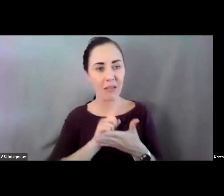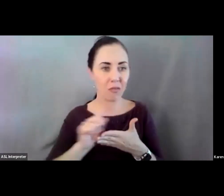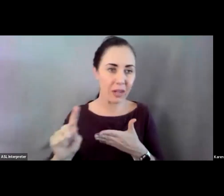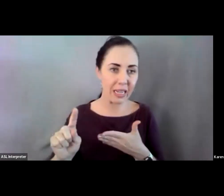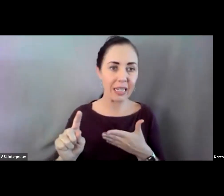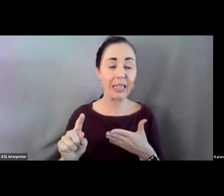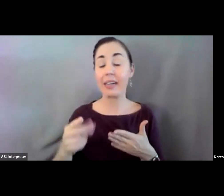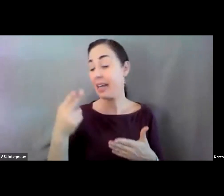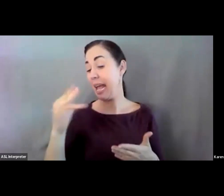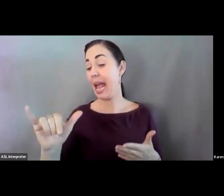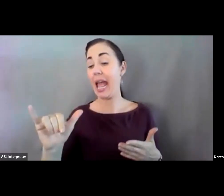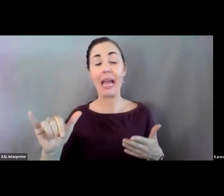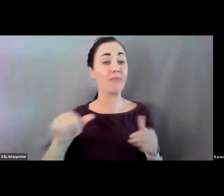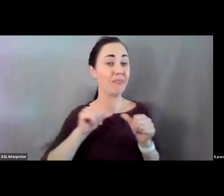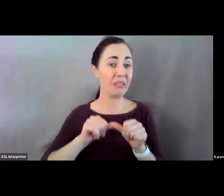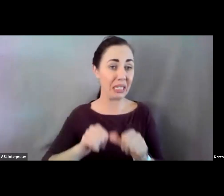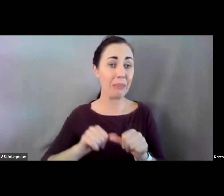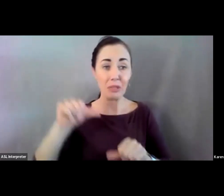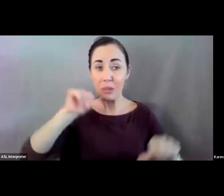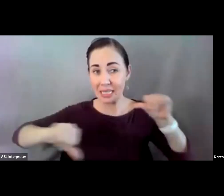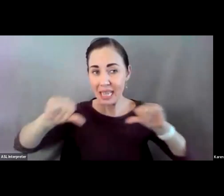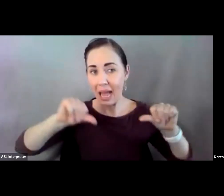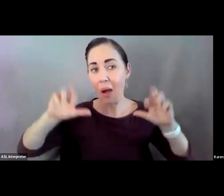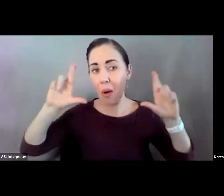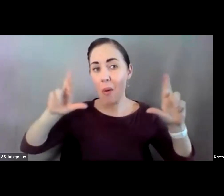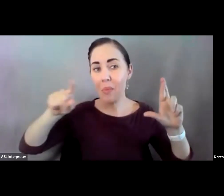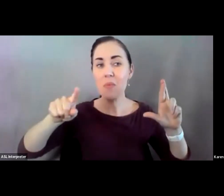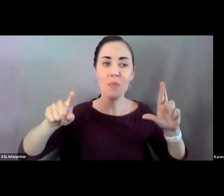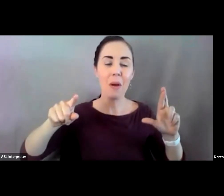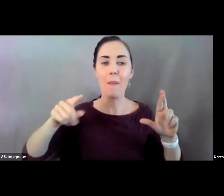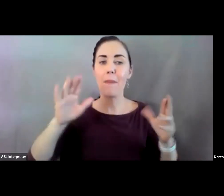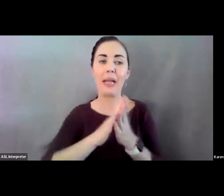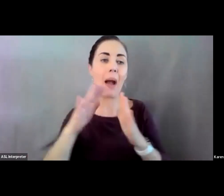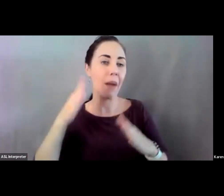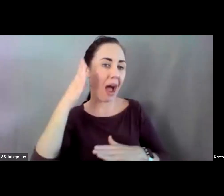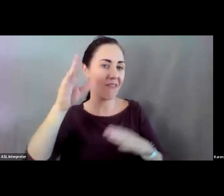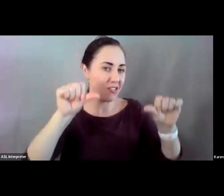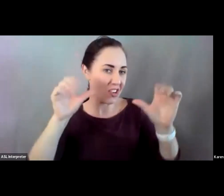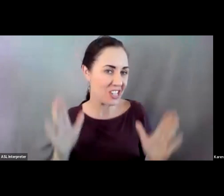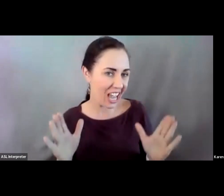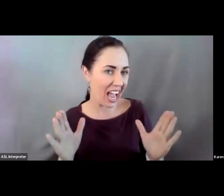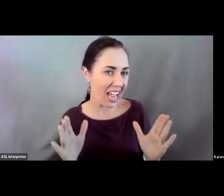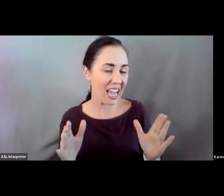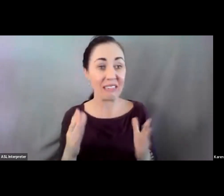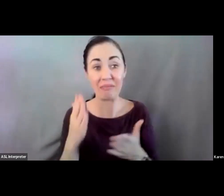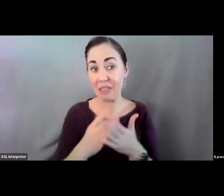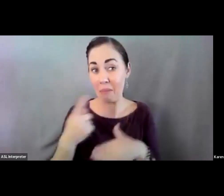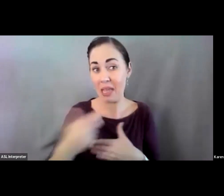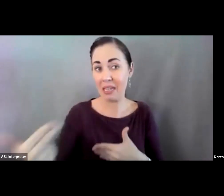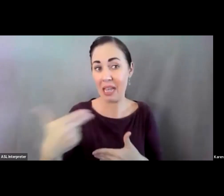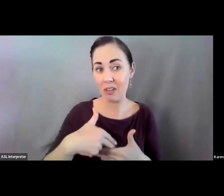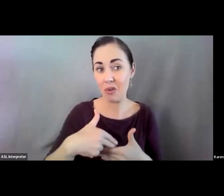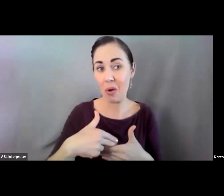And hey, keep doing science. We hope that you will be one of our future scientists, and maybe someday you can join us as